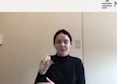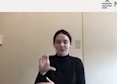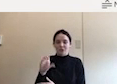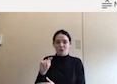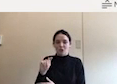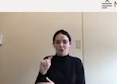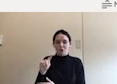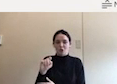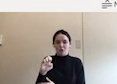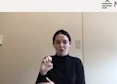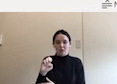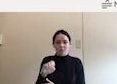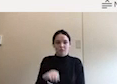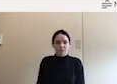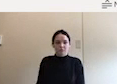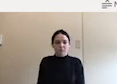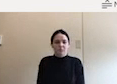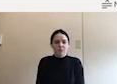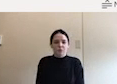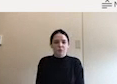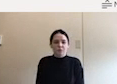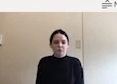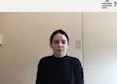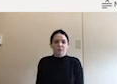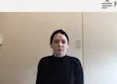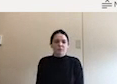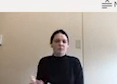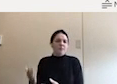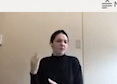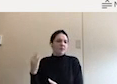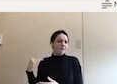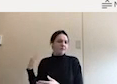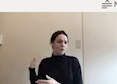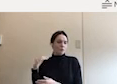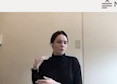was talking about the